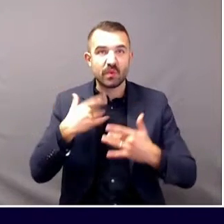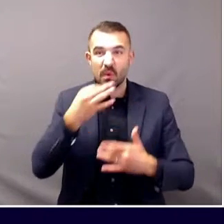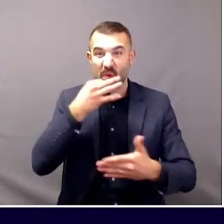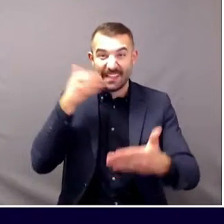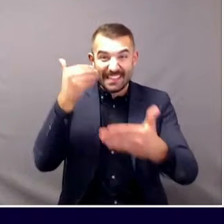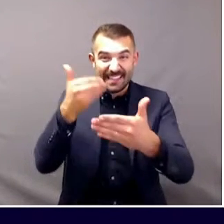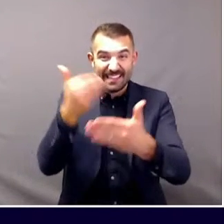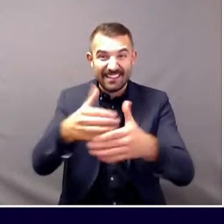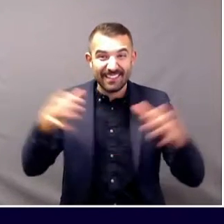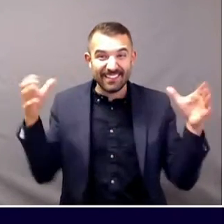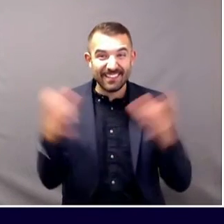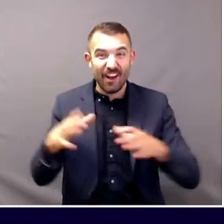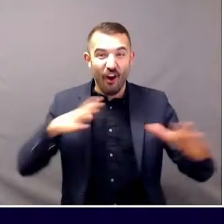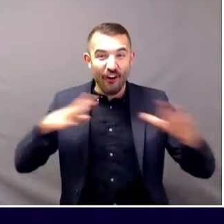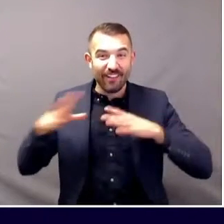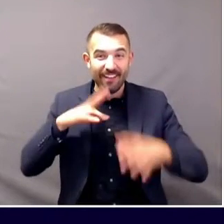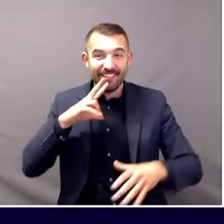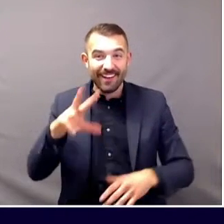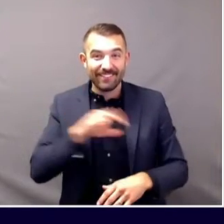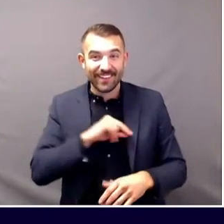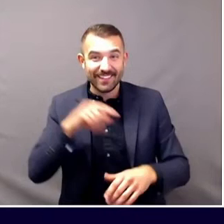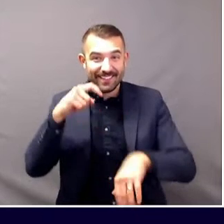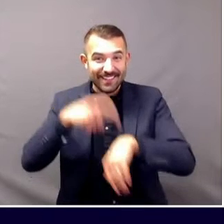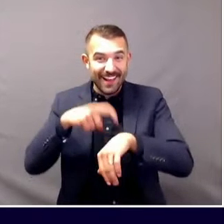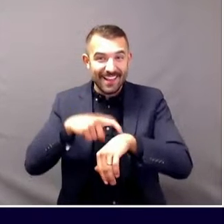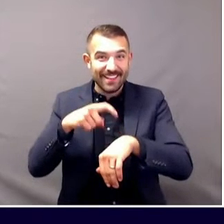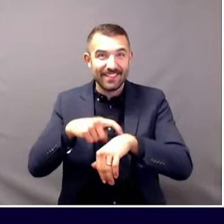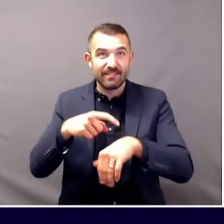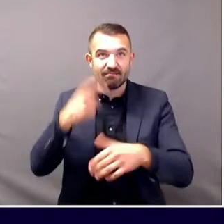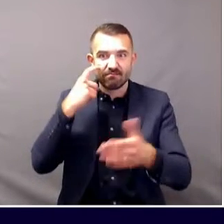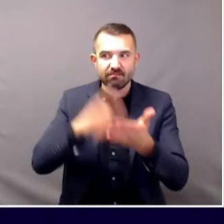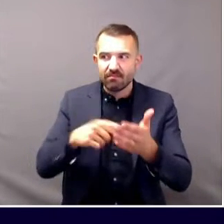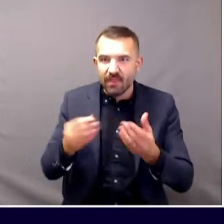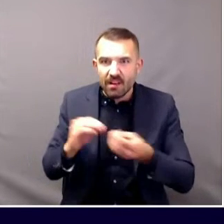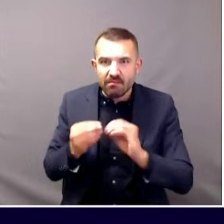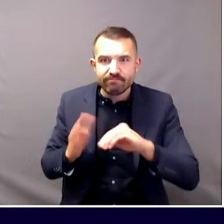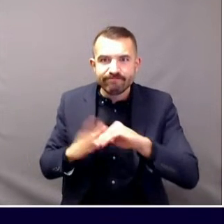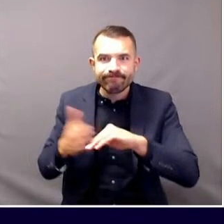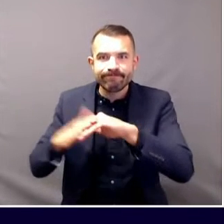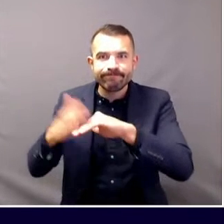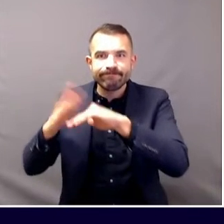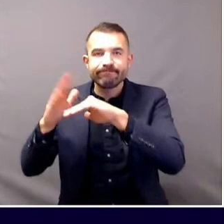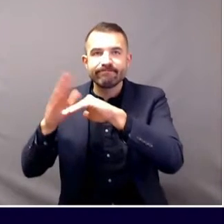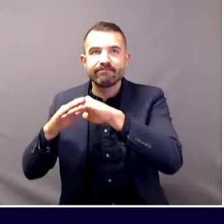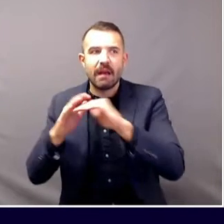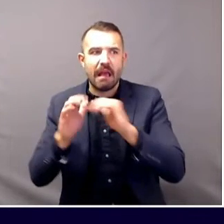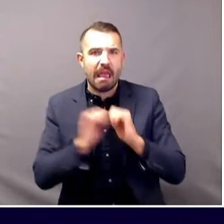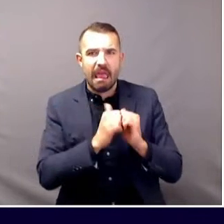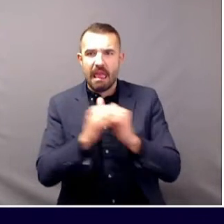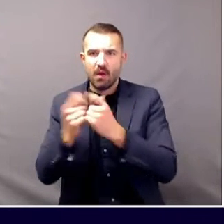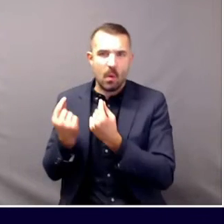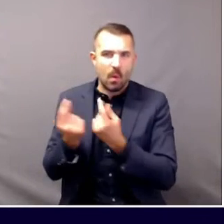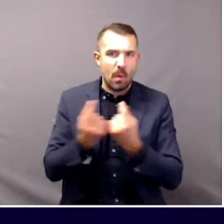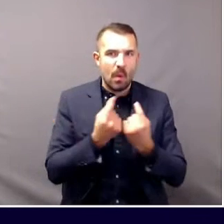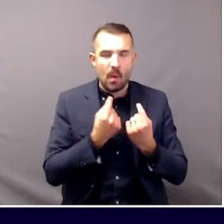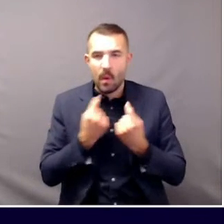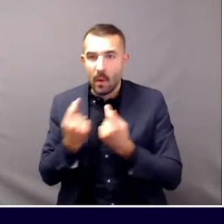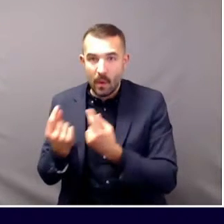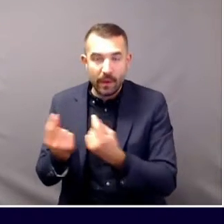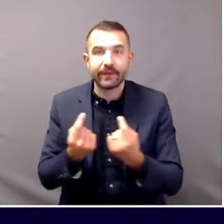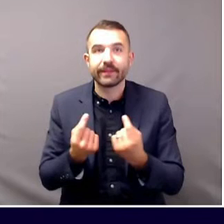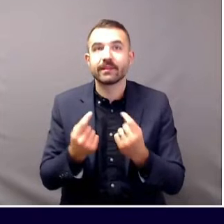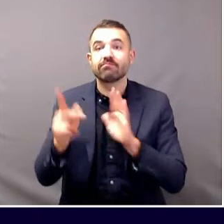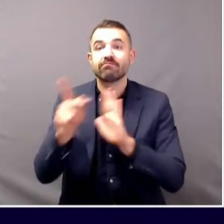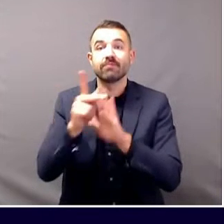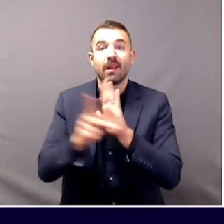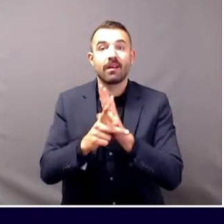we customarily gather with friends and families, often from different places. This policy is designed to keep people, including